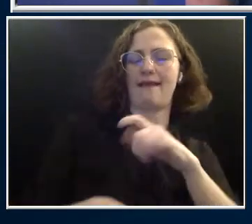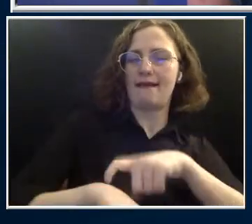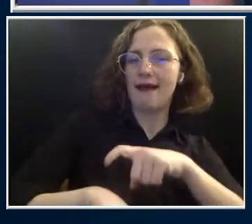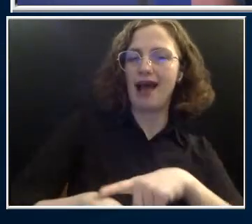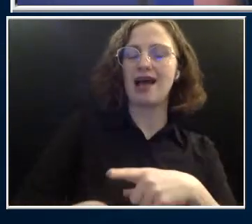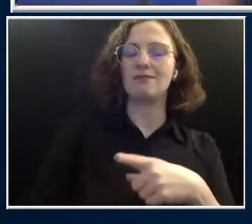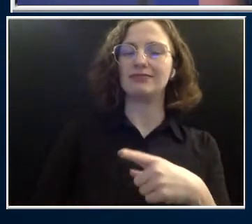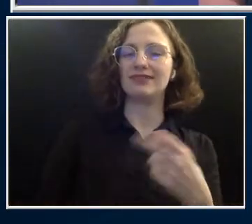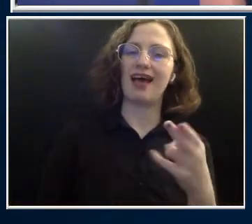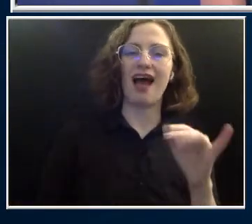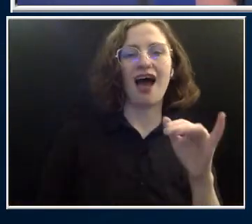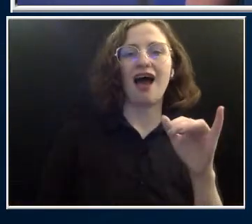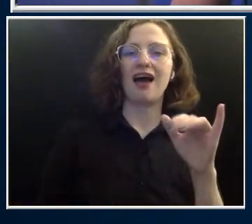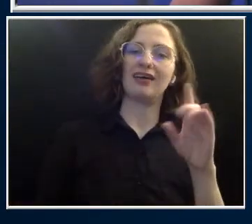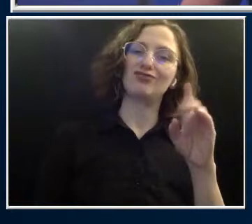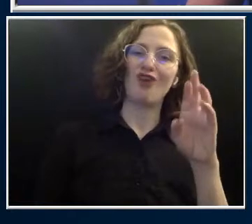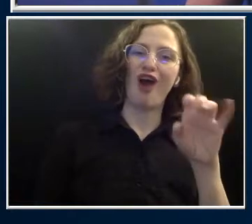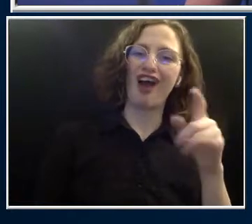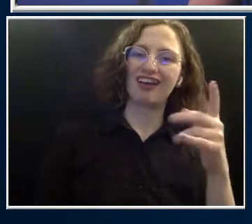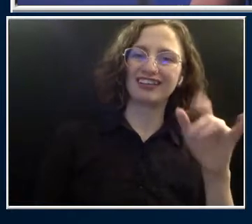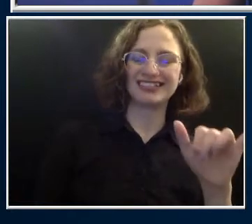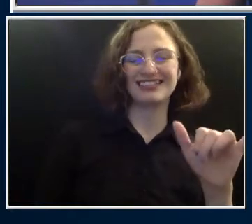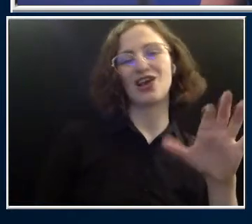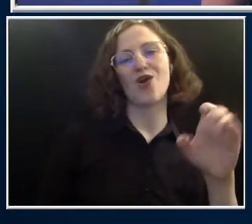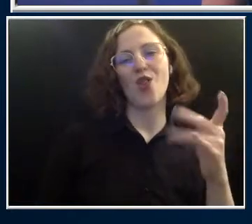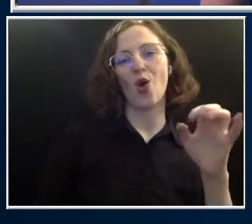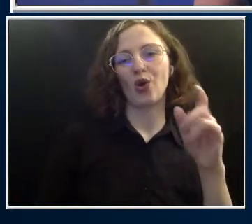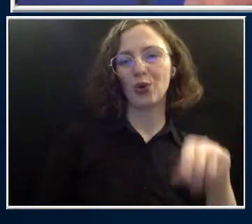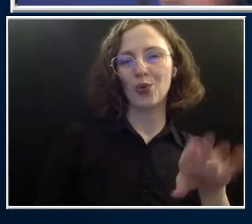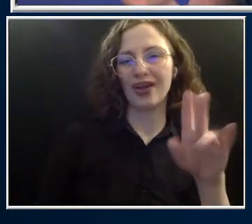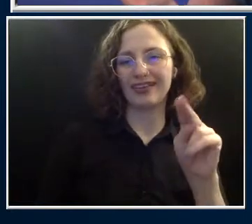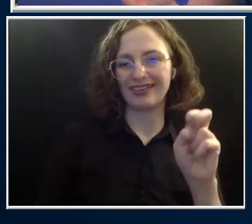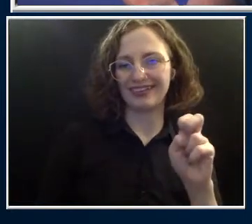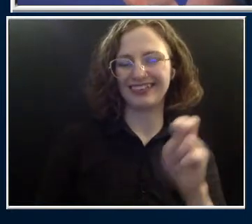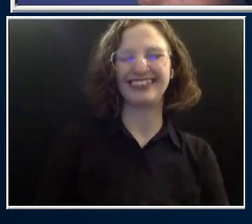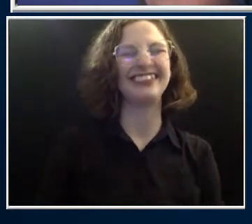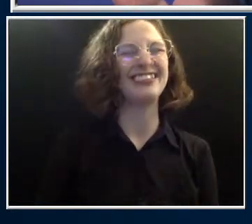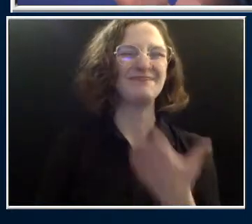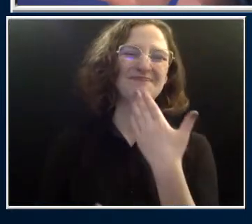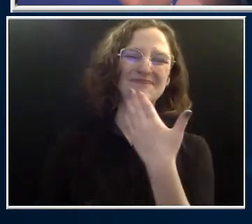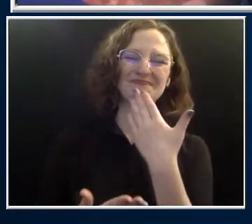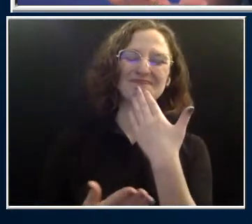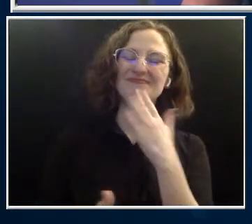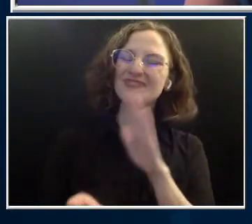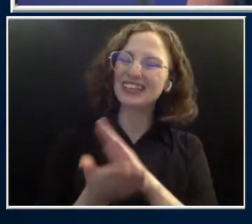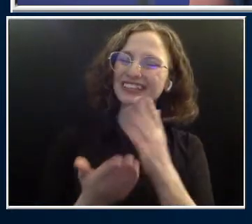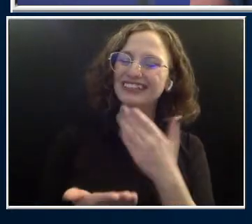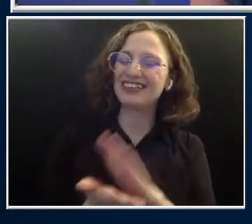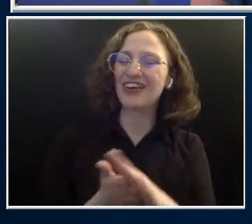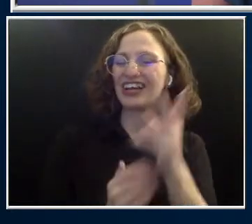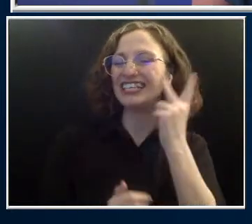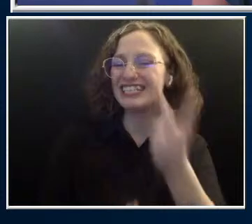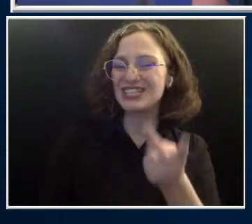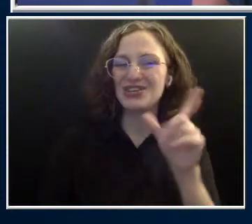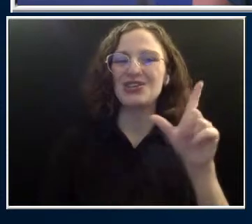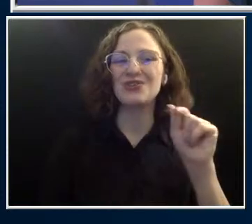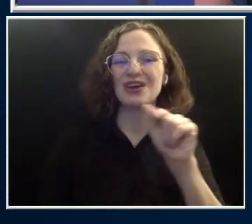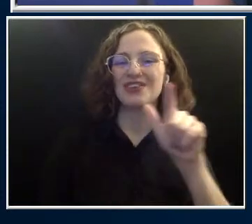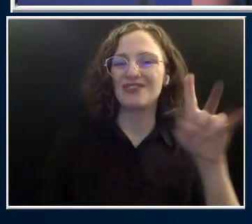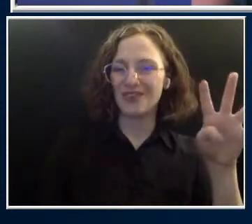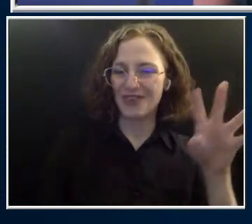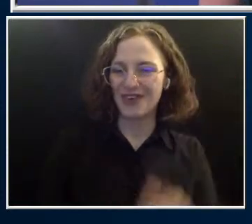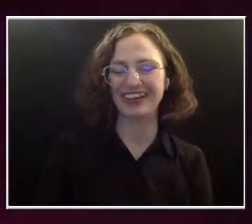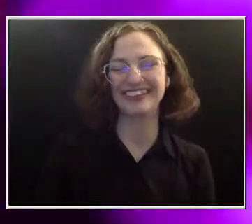can, okay. You can do this. All right, Hawk. Thanks so much. Good to see you. 2024. I know. We're entering into it. Let's do this. Let's do it. That's